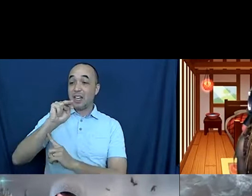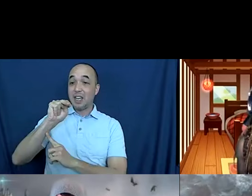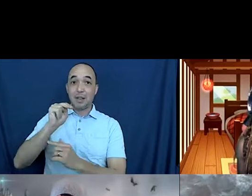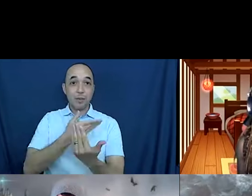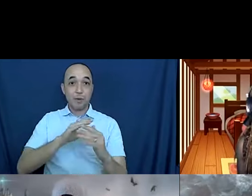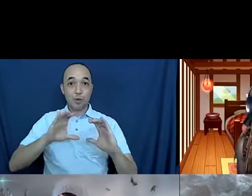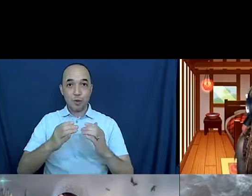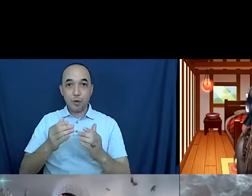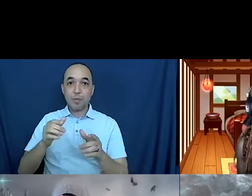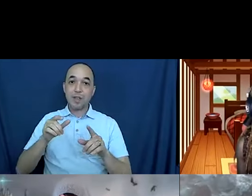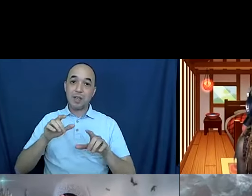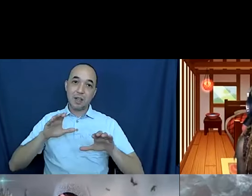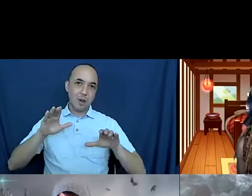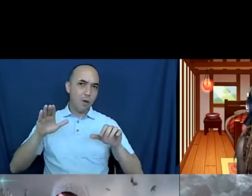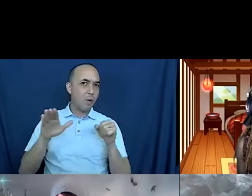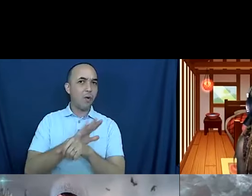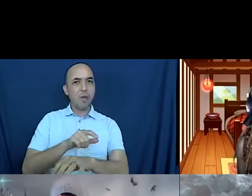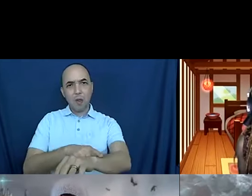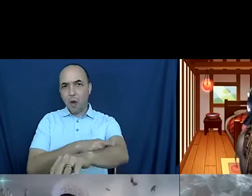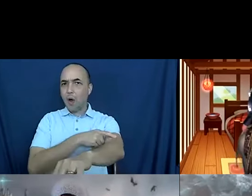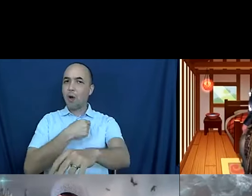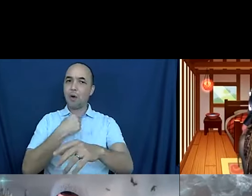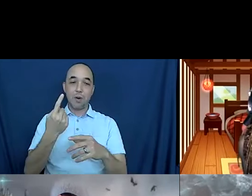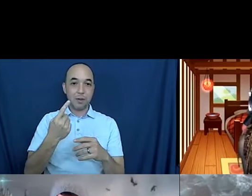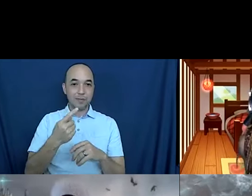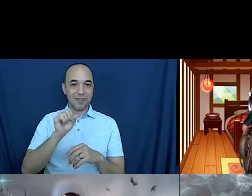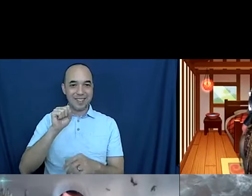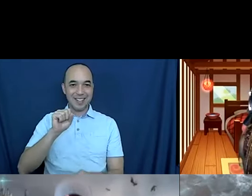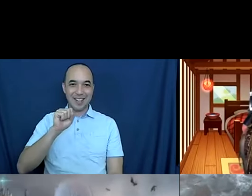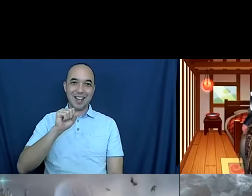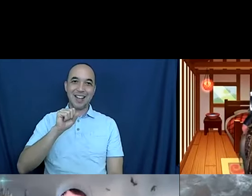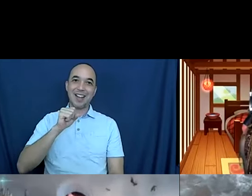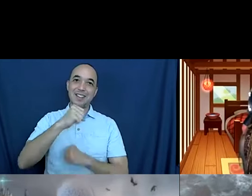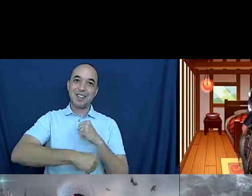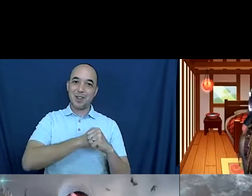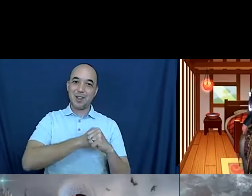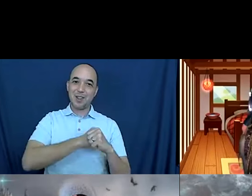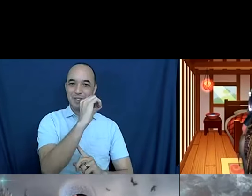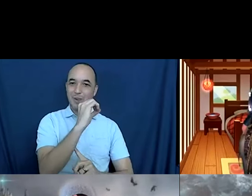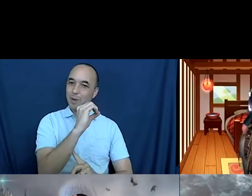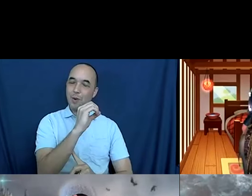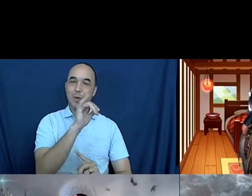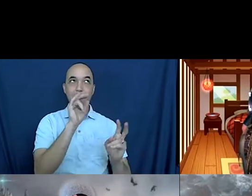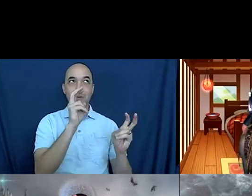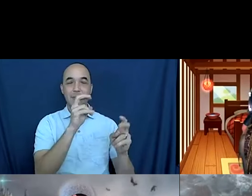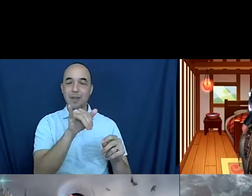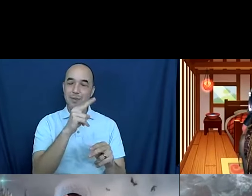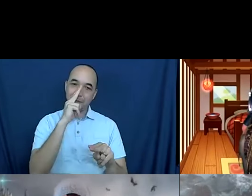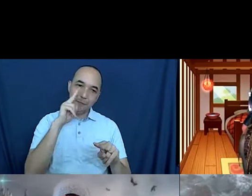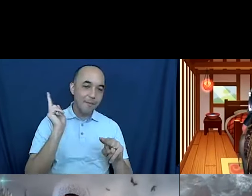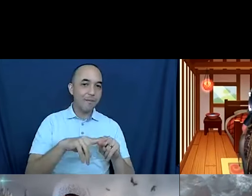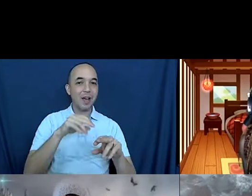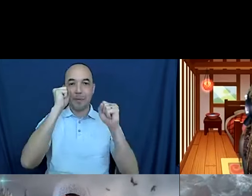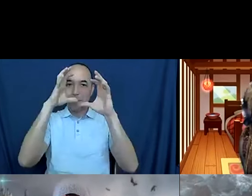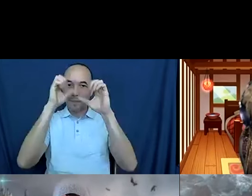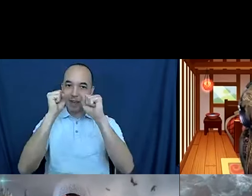long form version of that. That was really cool. They did. Year Zero was amazing. It was so much fun to play. And I kind